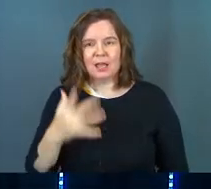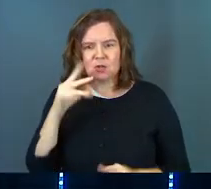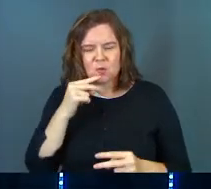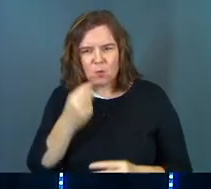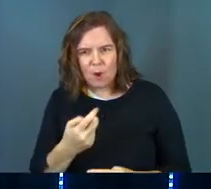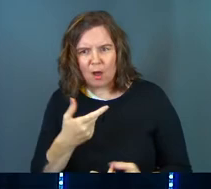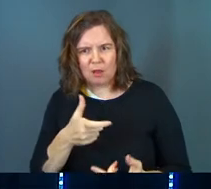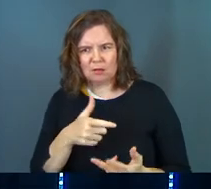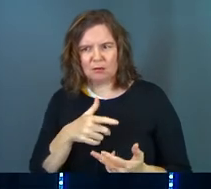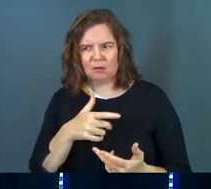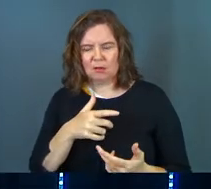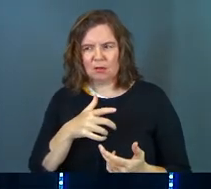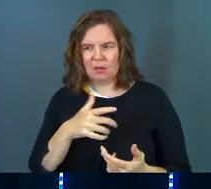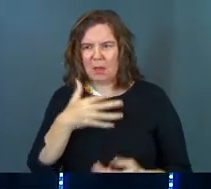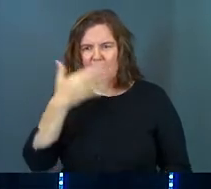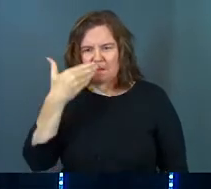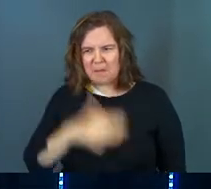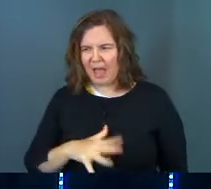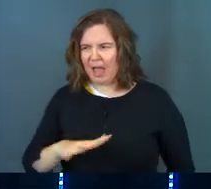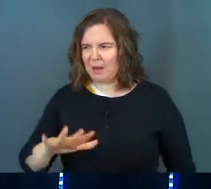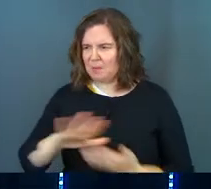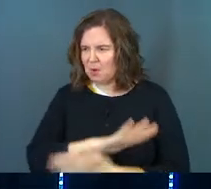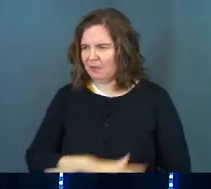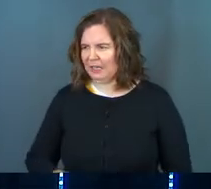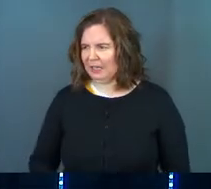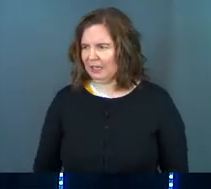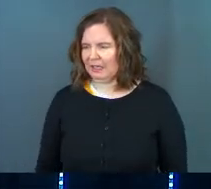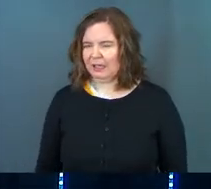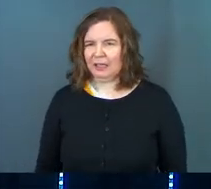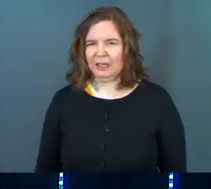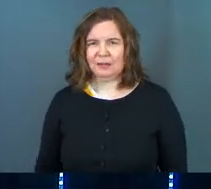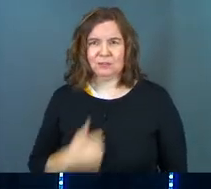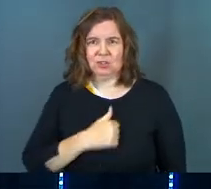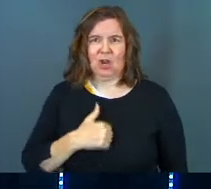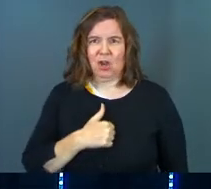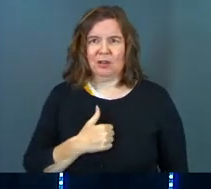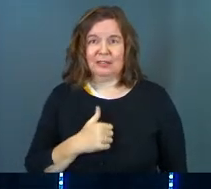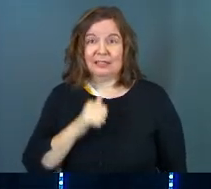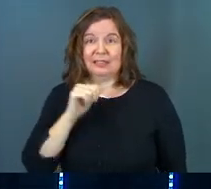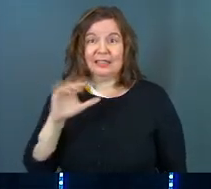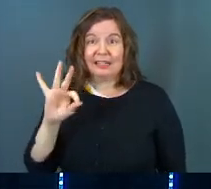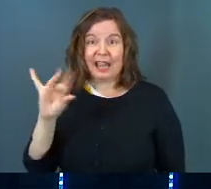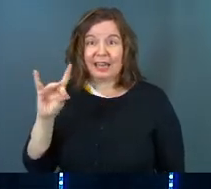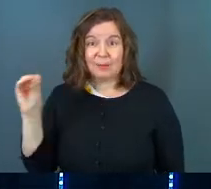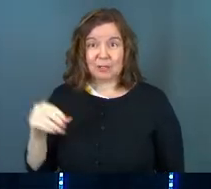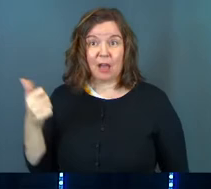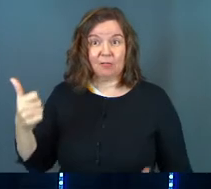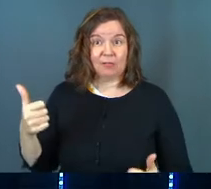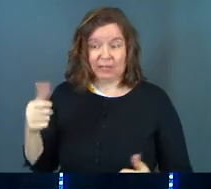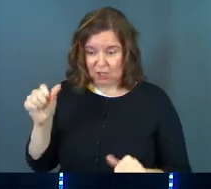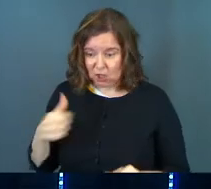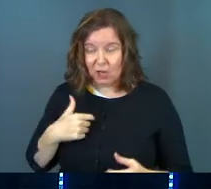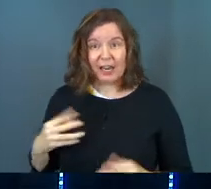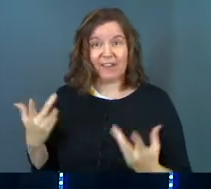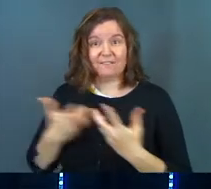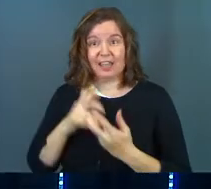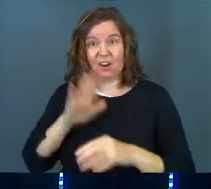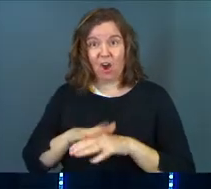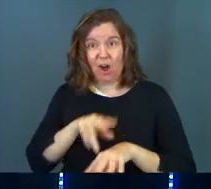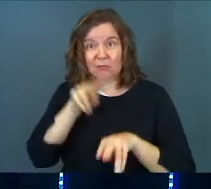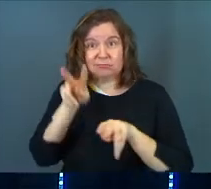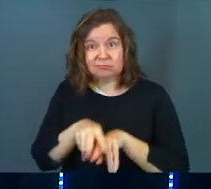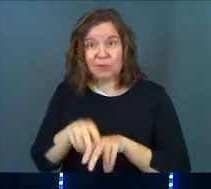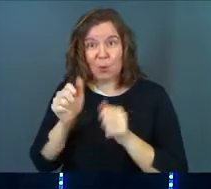you watch that thing and you're like, bad movie. Sorry, 98% good? He could have fit on the